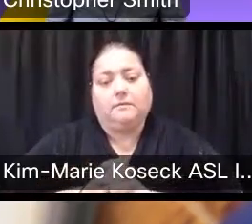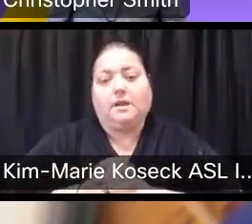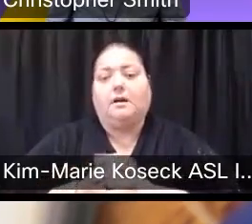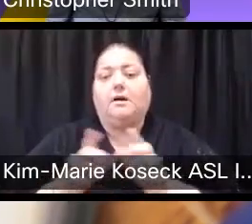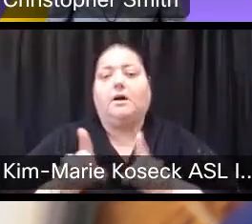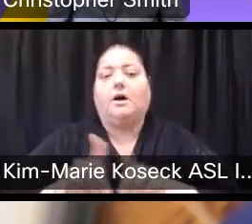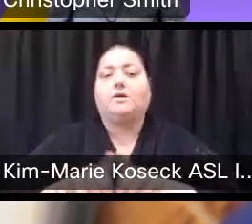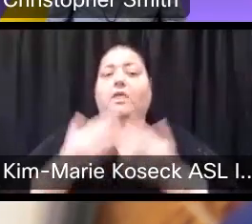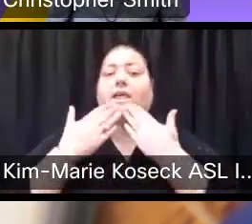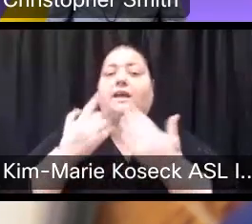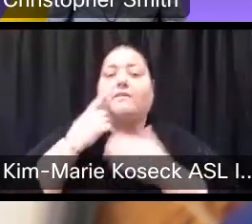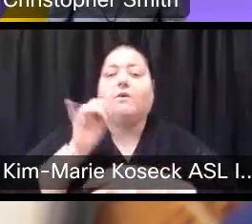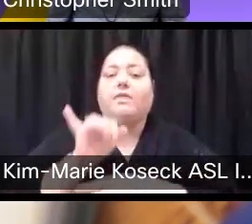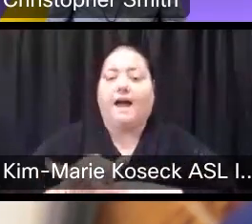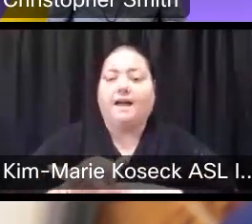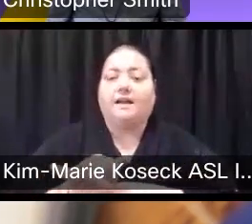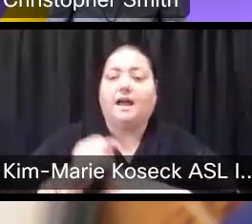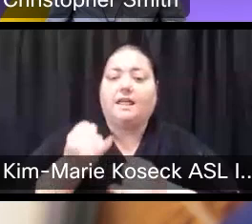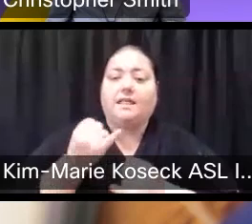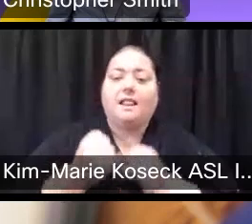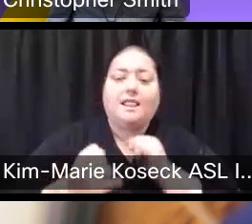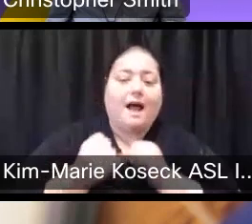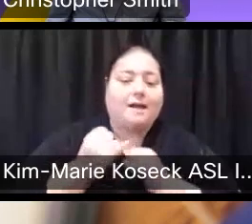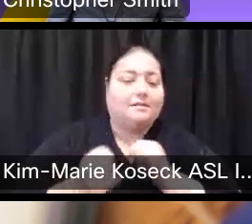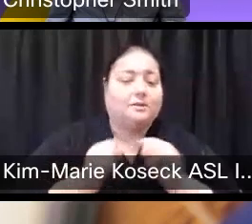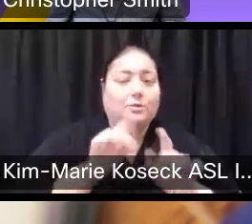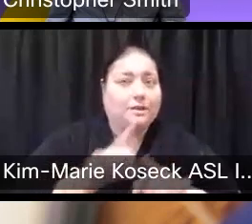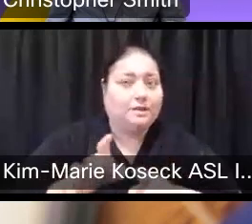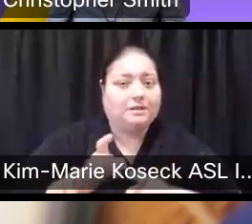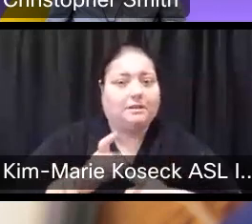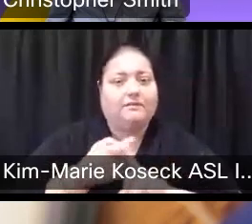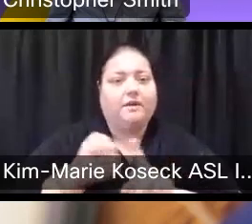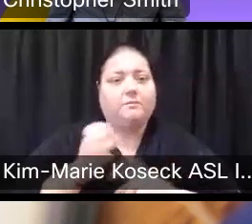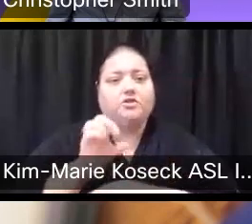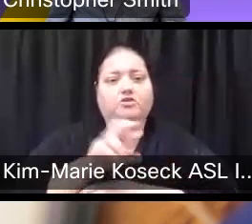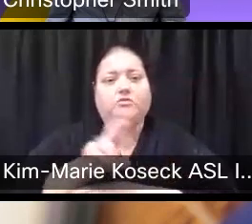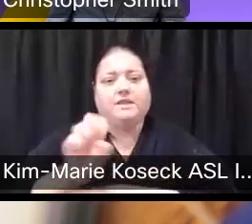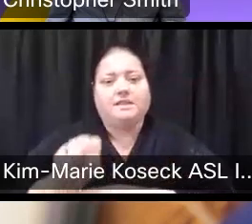And thank you for that. And the last question, I believe, is from Chris Tasato.